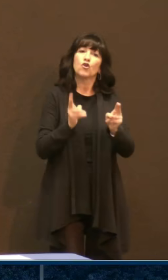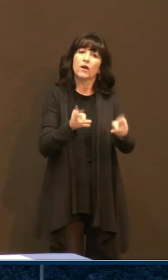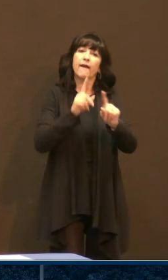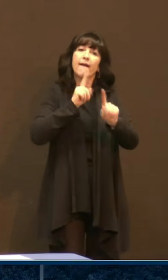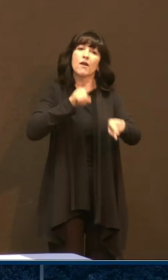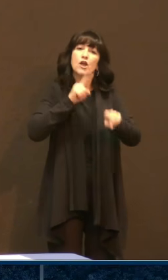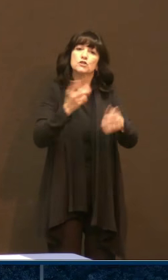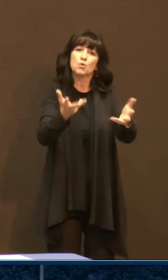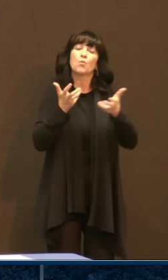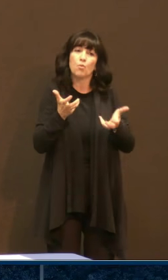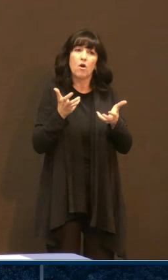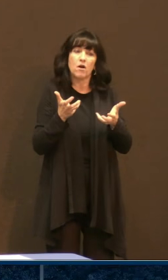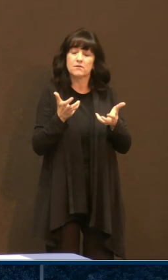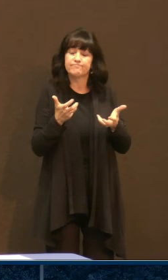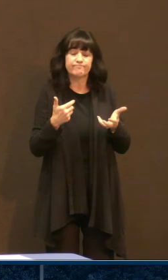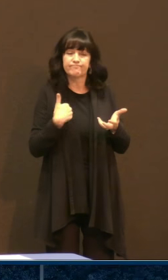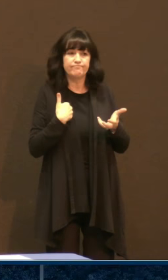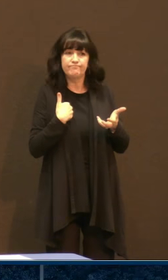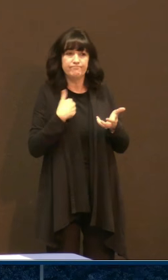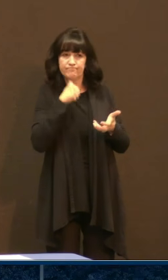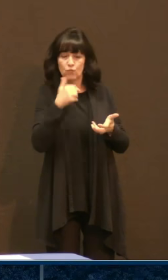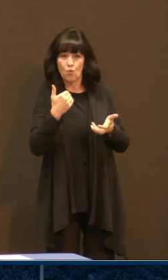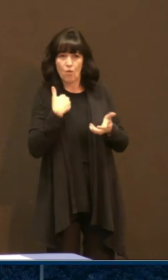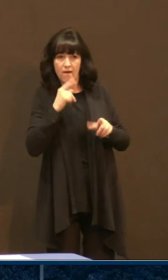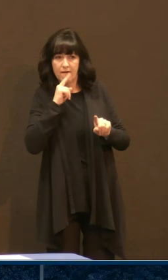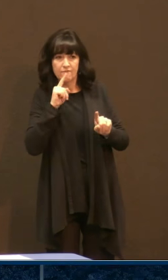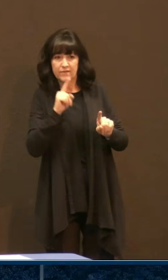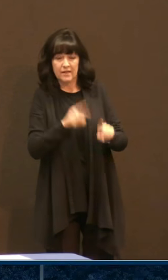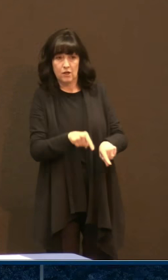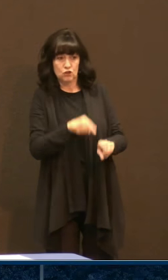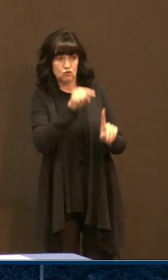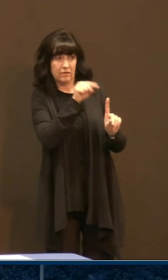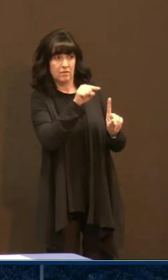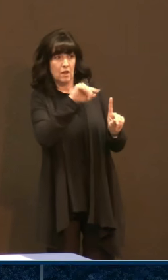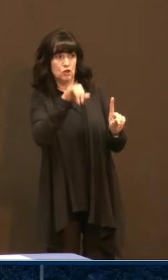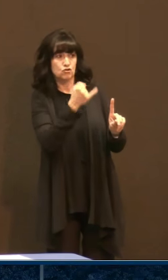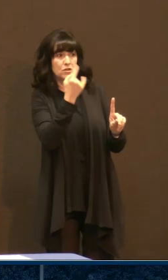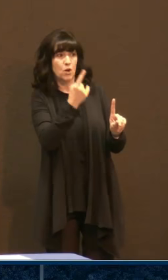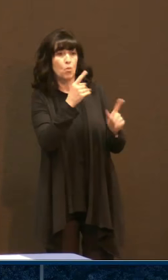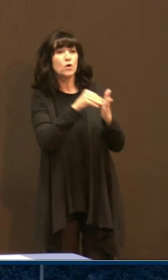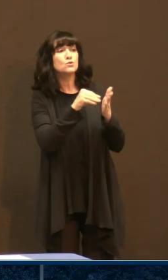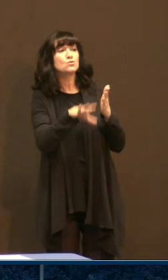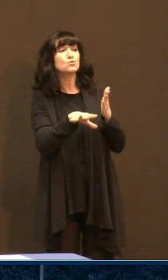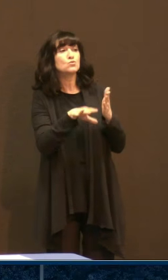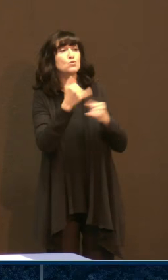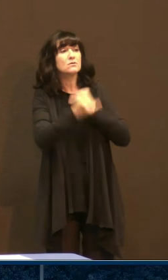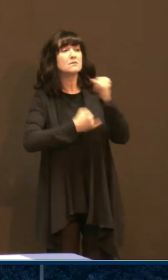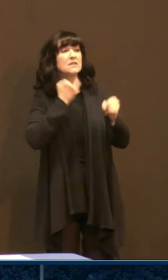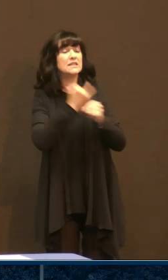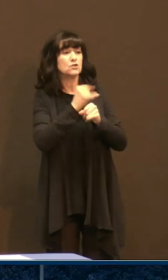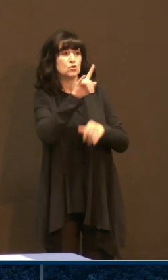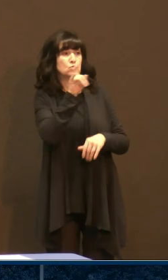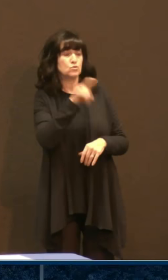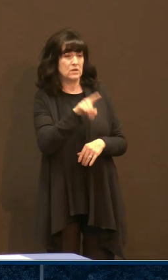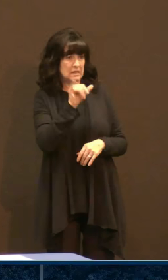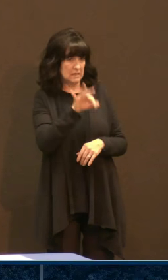answer to the J1 question, other than at the moment they'd have to, if they came, they'd have